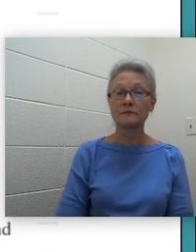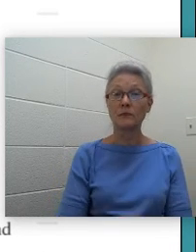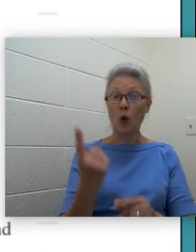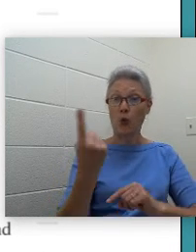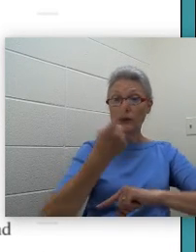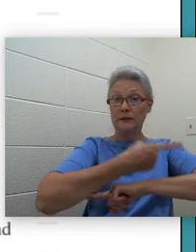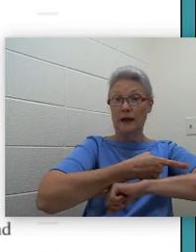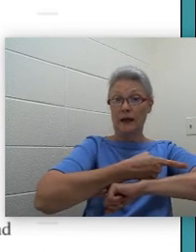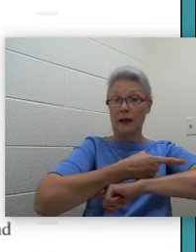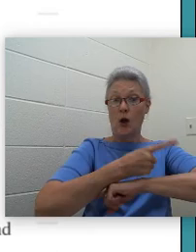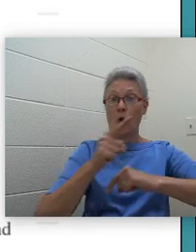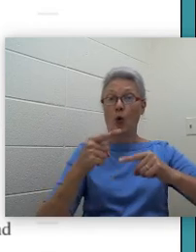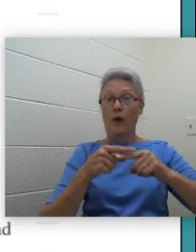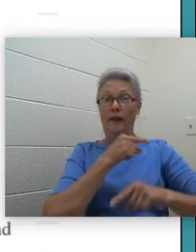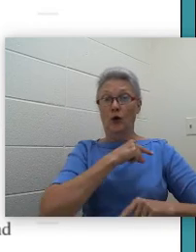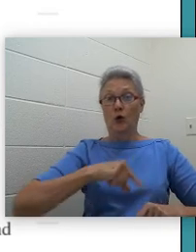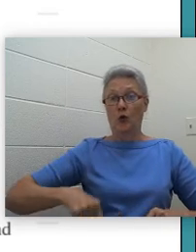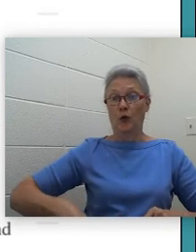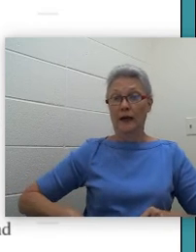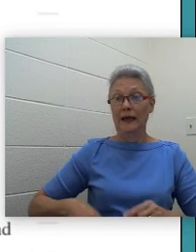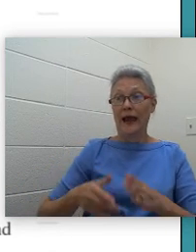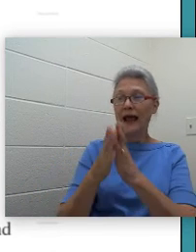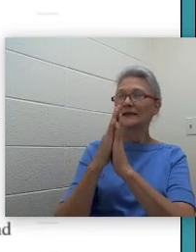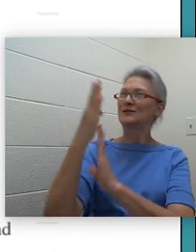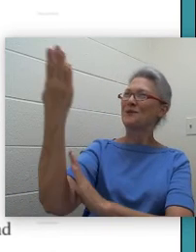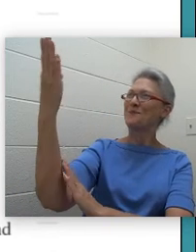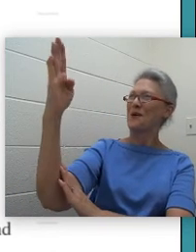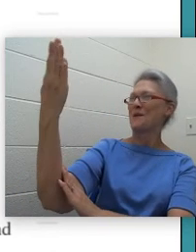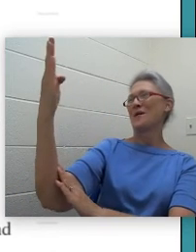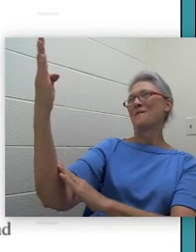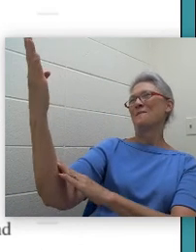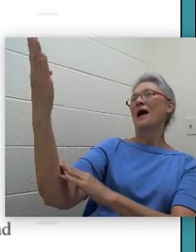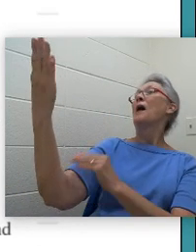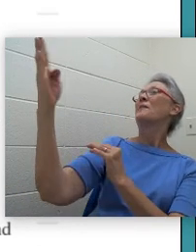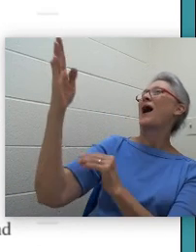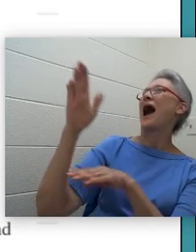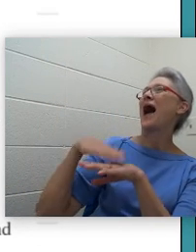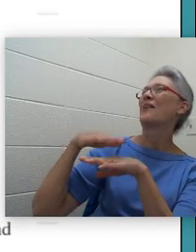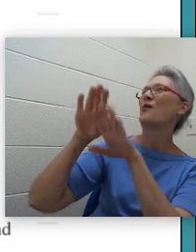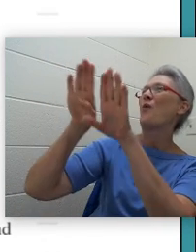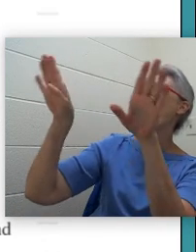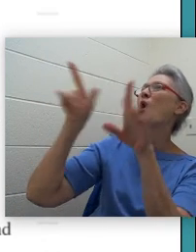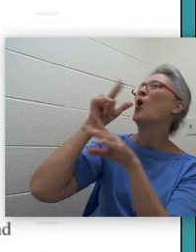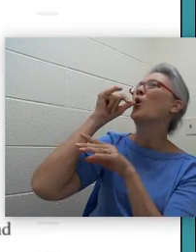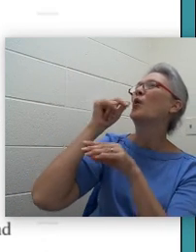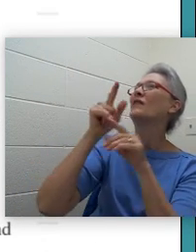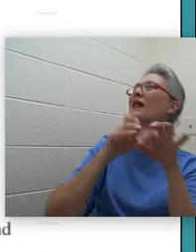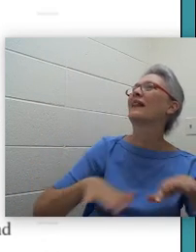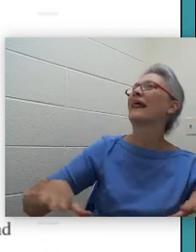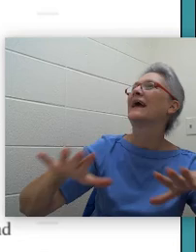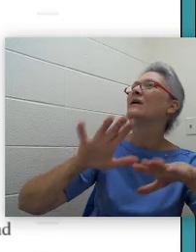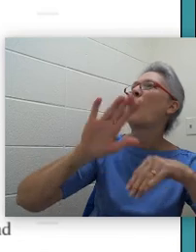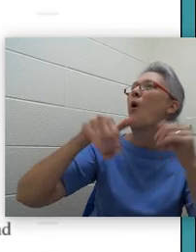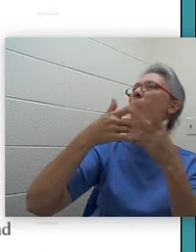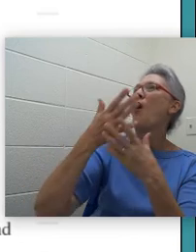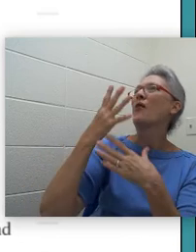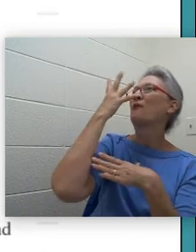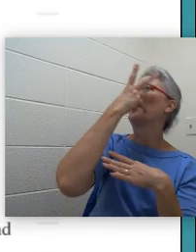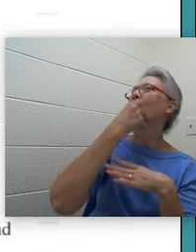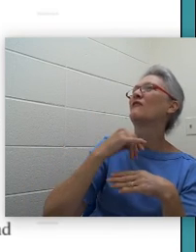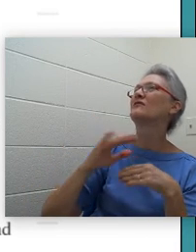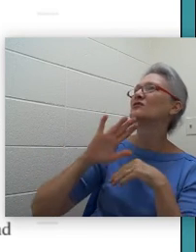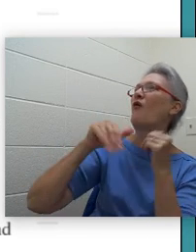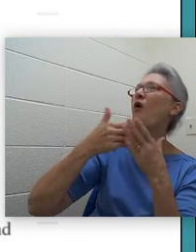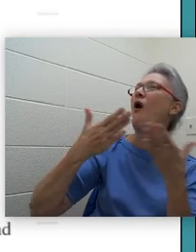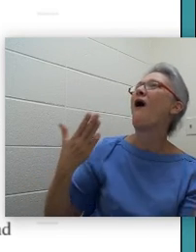One day, when the queen asked her mirror, "Mirror, mirror on the wall, who in this land is fairest of all?" it